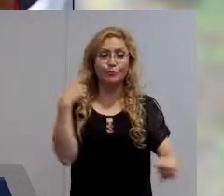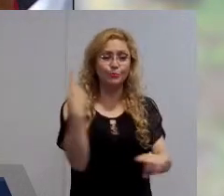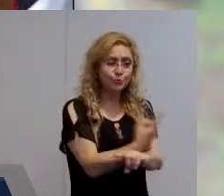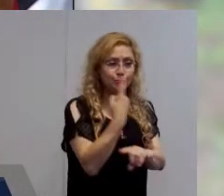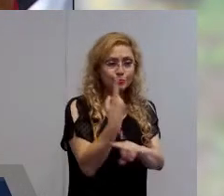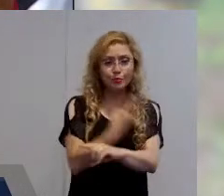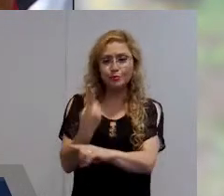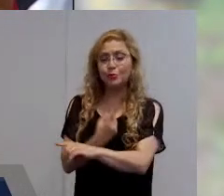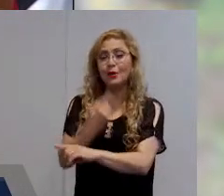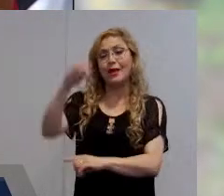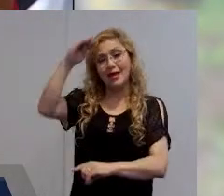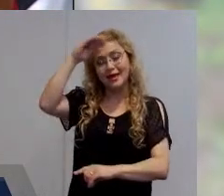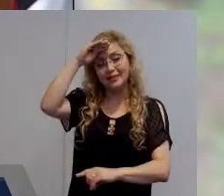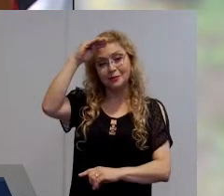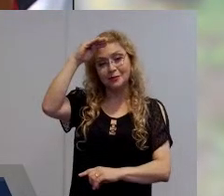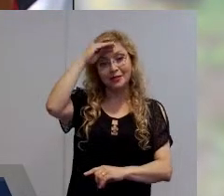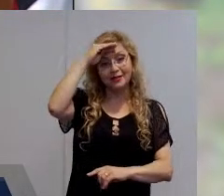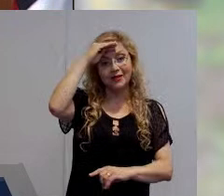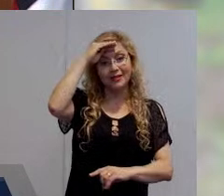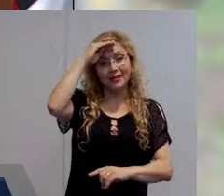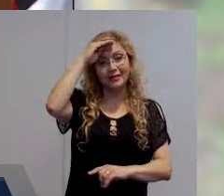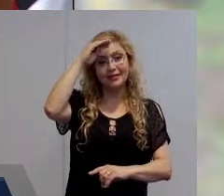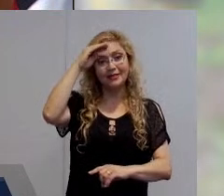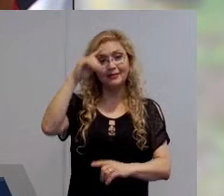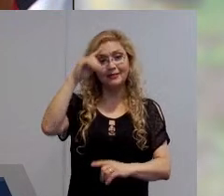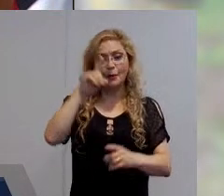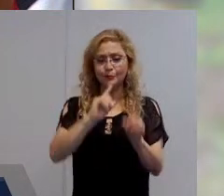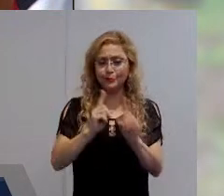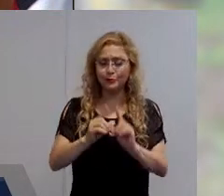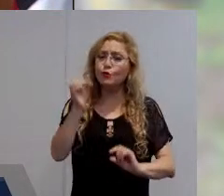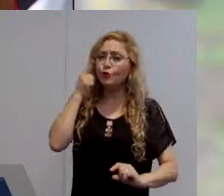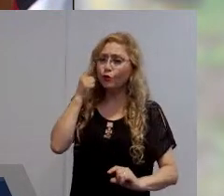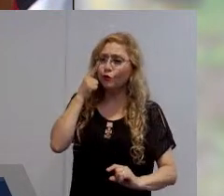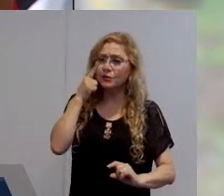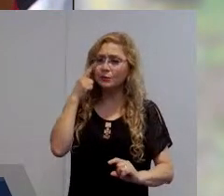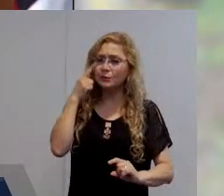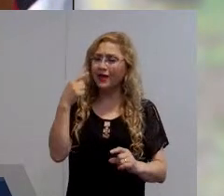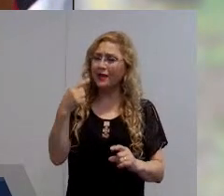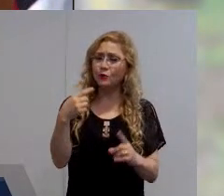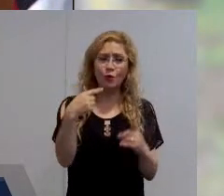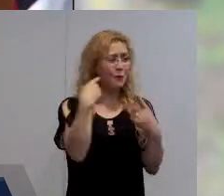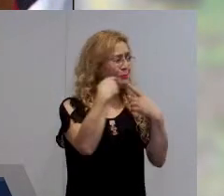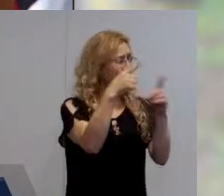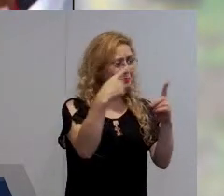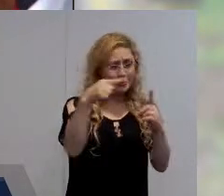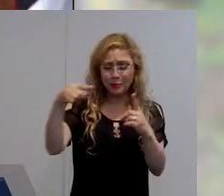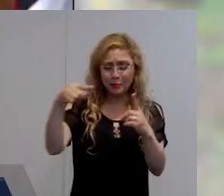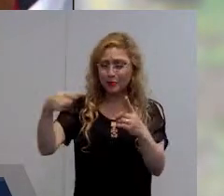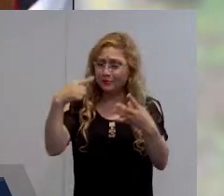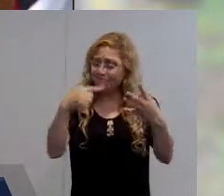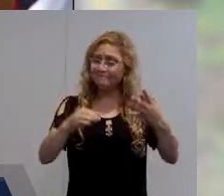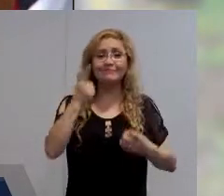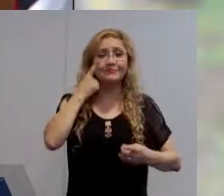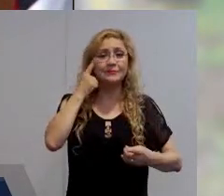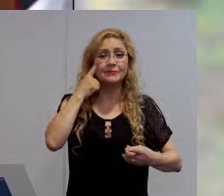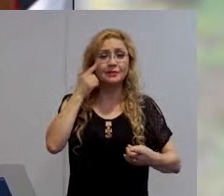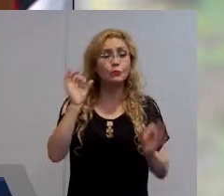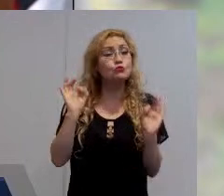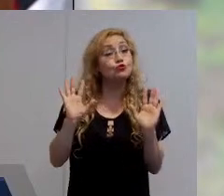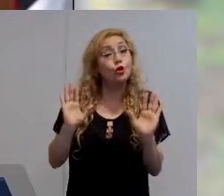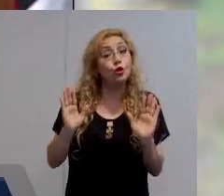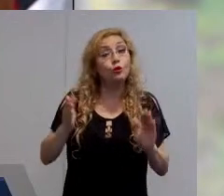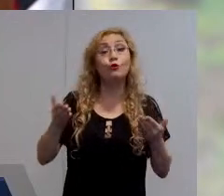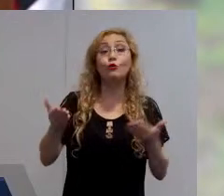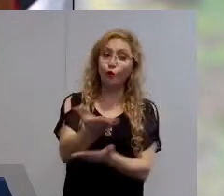have served in the dialogues and the experience, plurality of knowledge, but simply I wanted